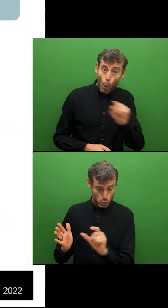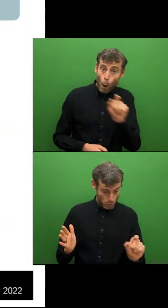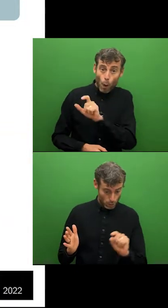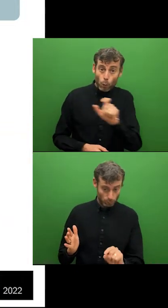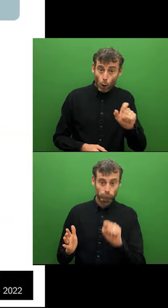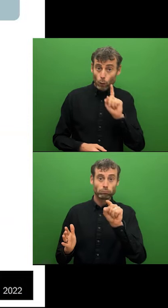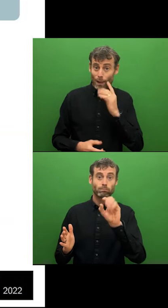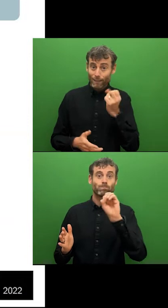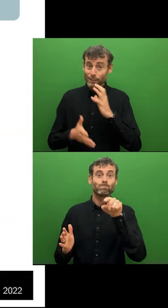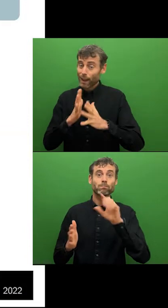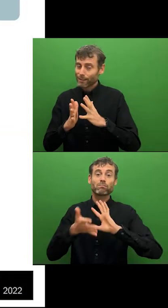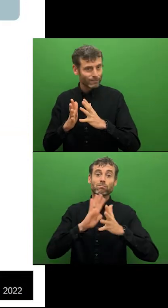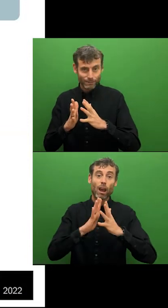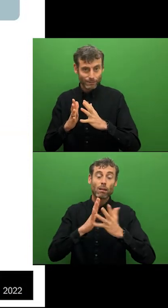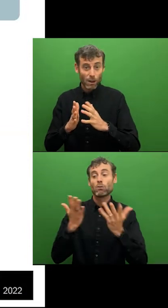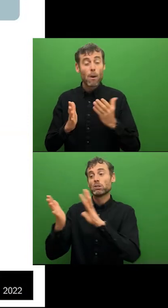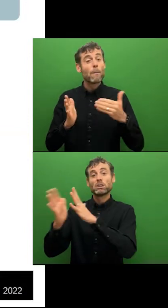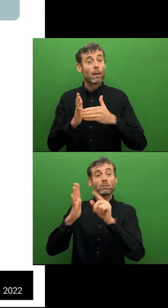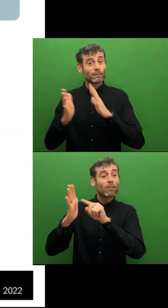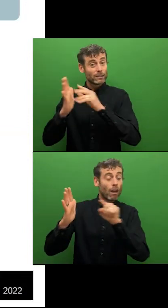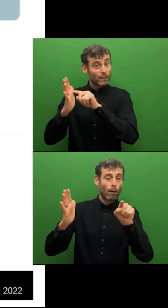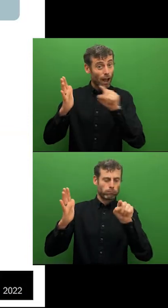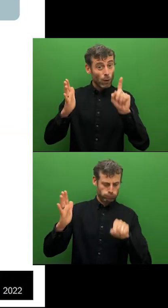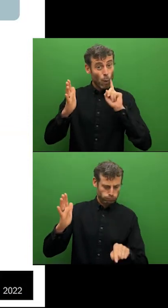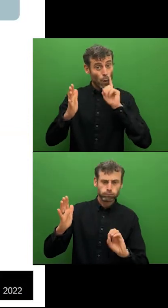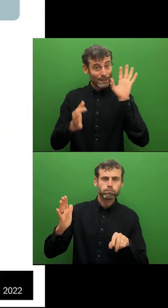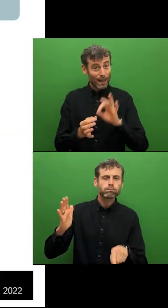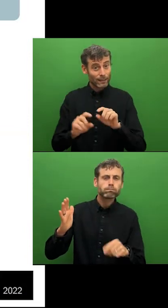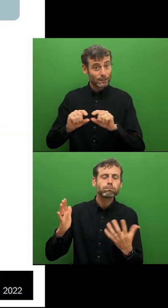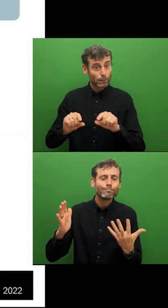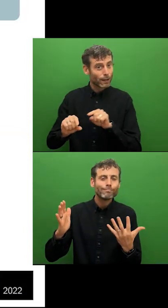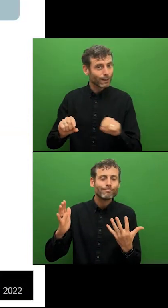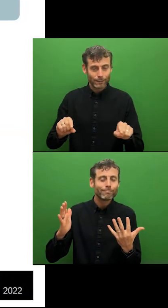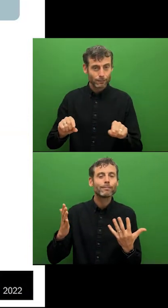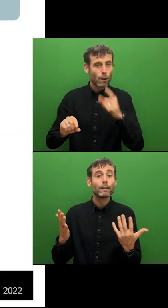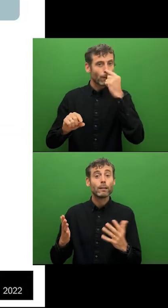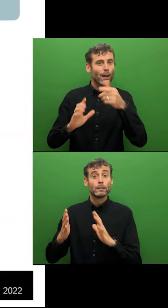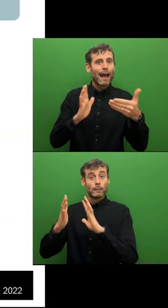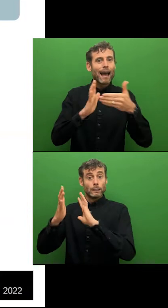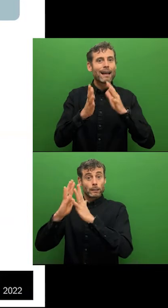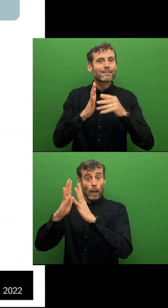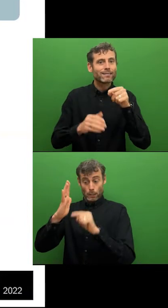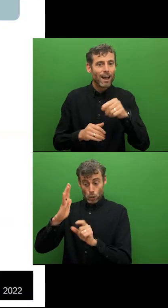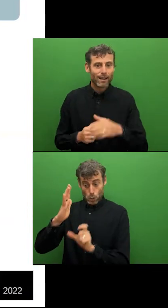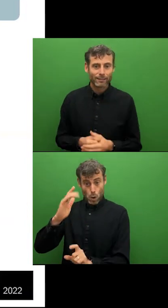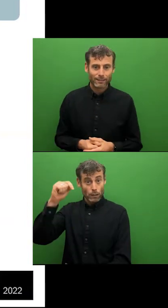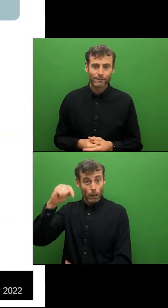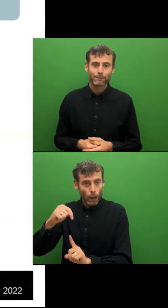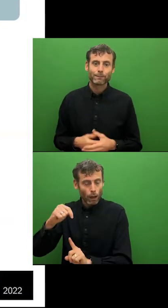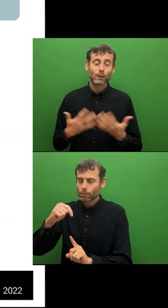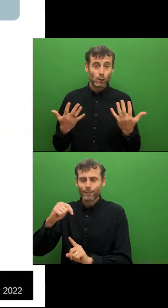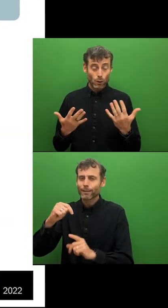the subtitle are signed, and not all signs correspond to words in the subtitle. Not all signs are lexical signs with an English